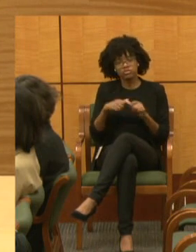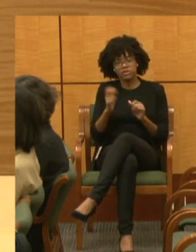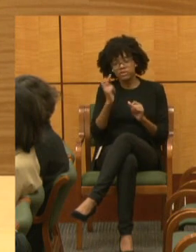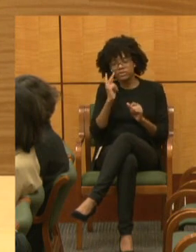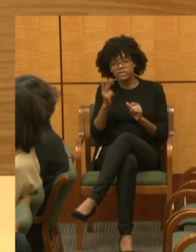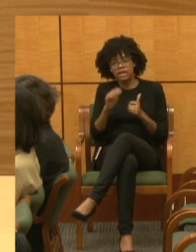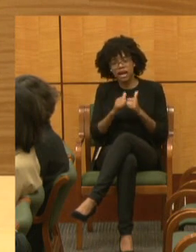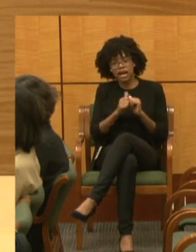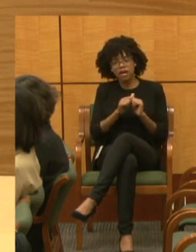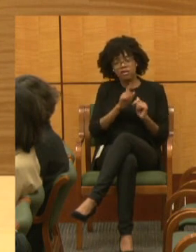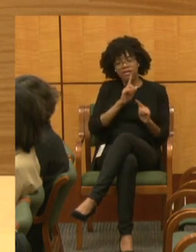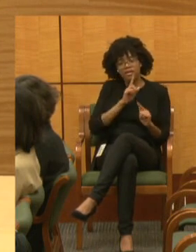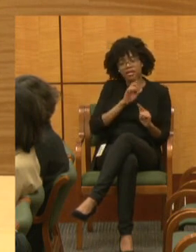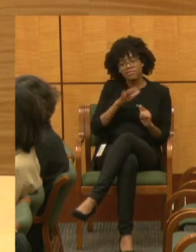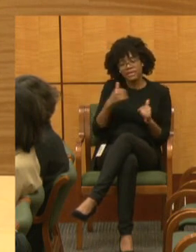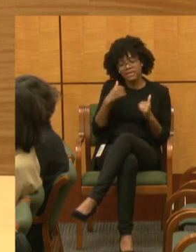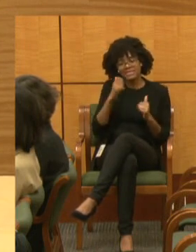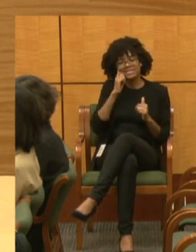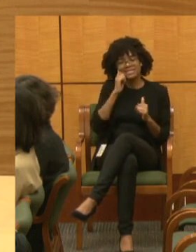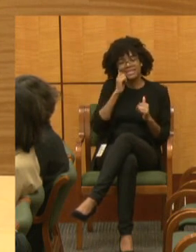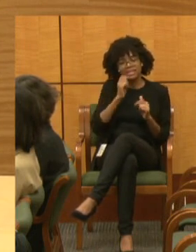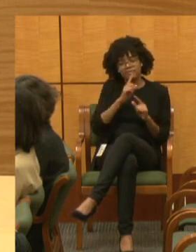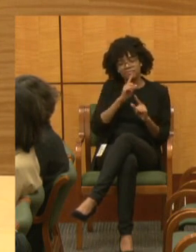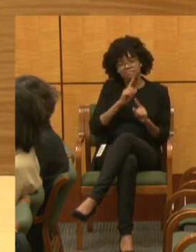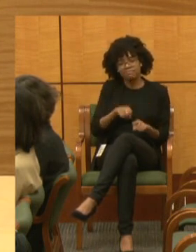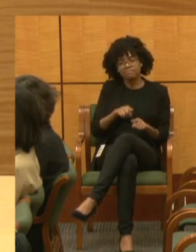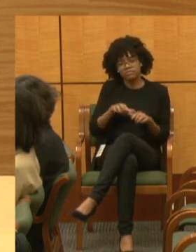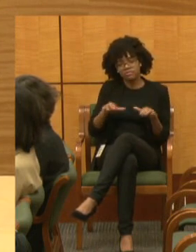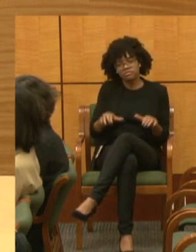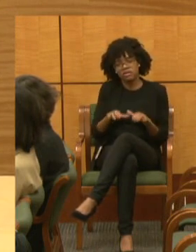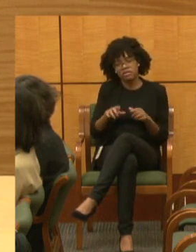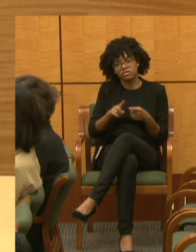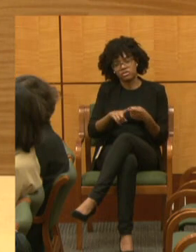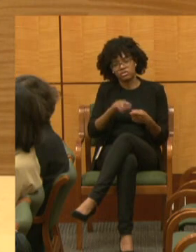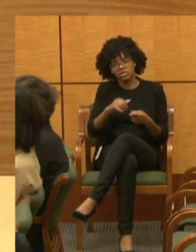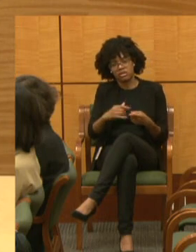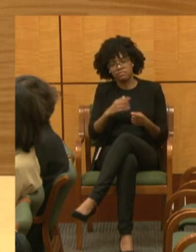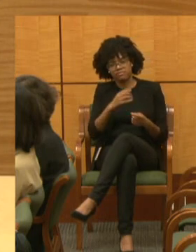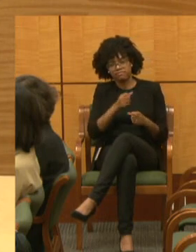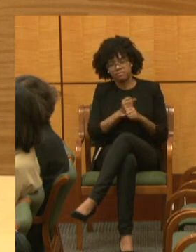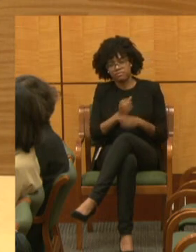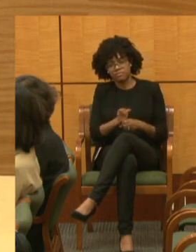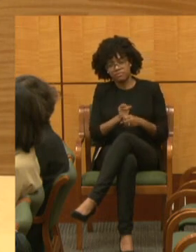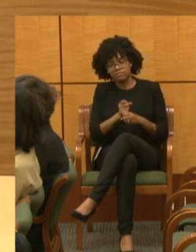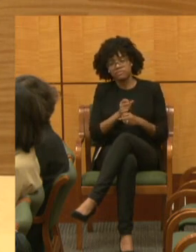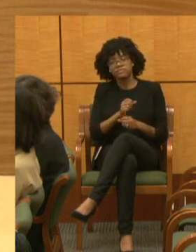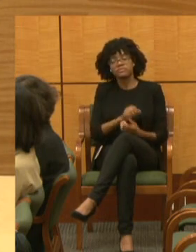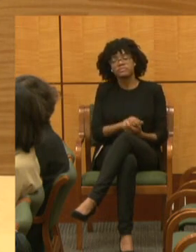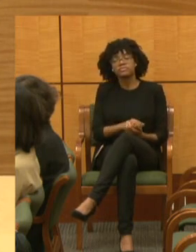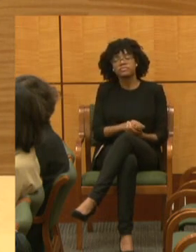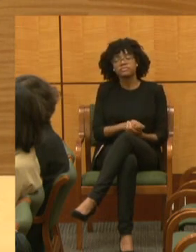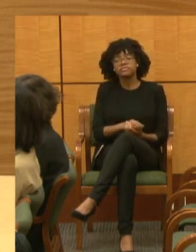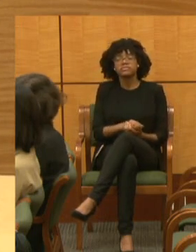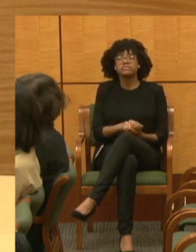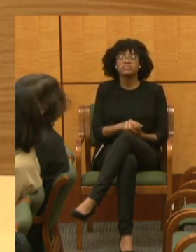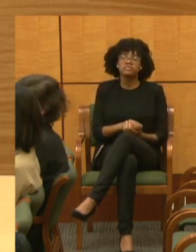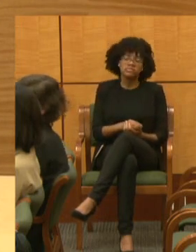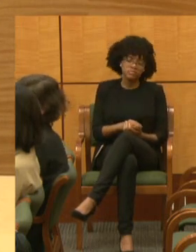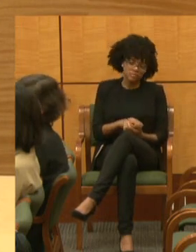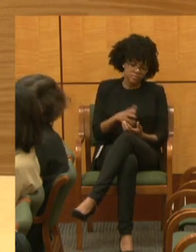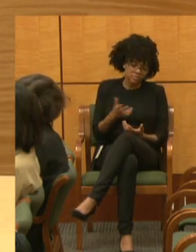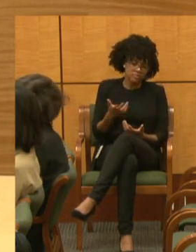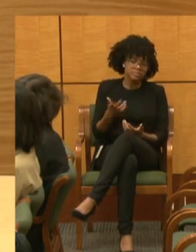Now, granted, these are in vitro methods. They're not nearly as valuable as an in vivo pharmacokinetic study. However, it